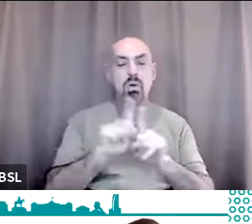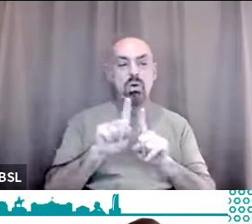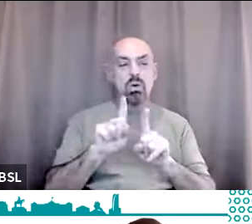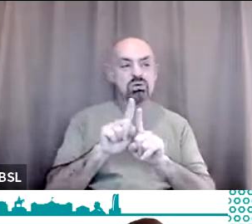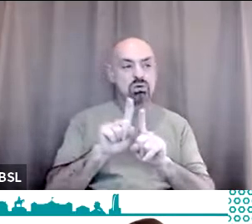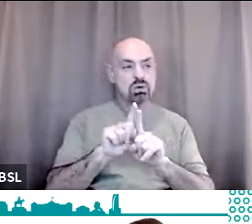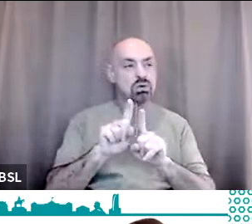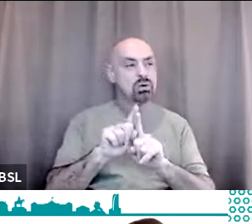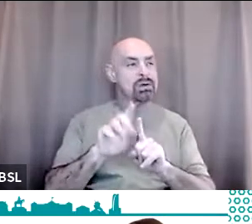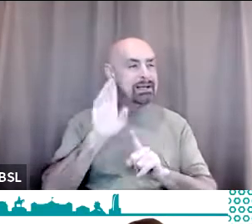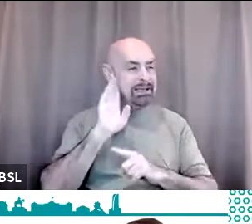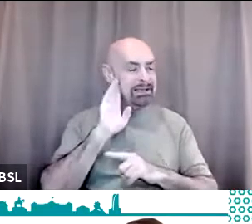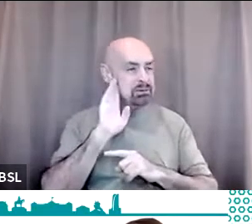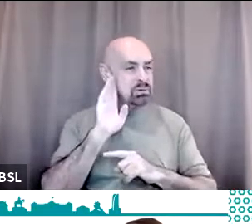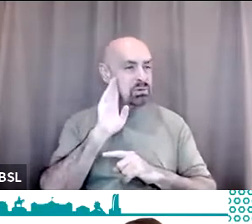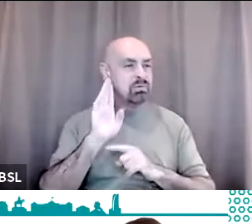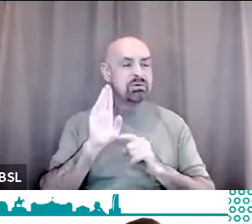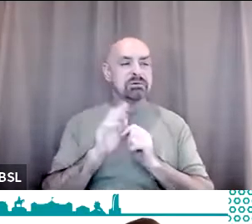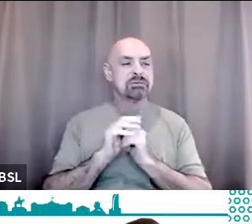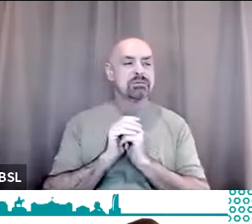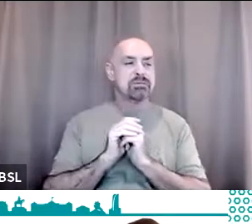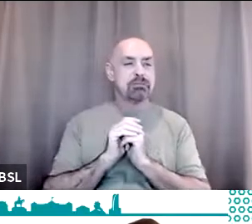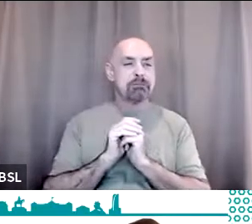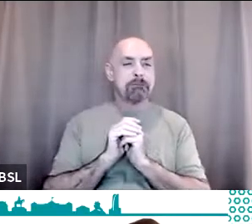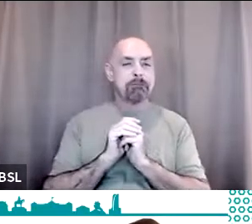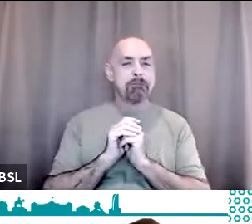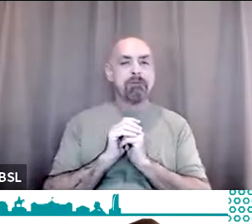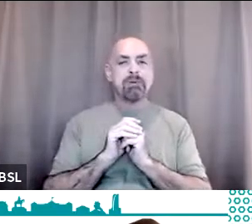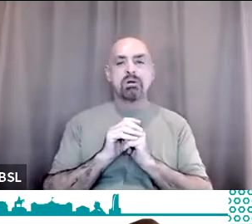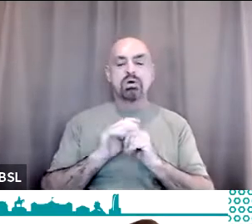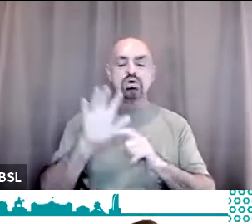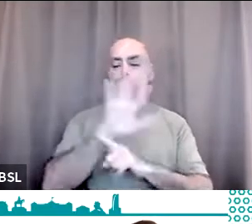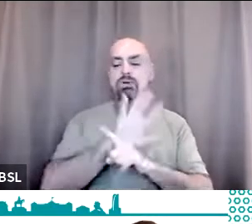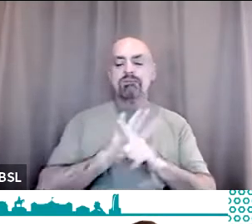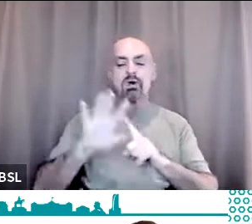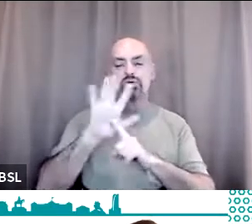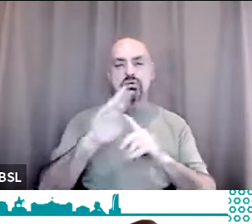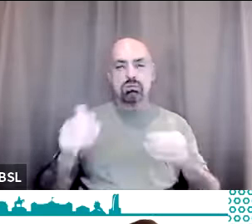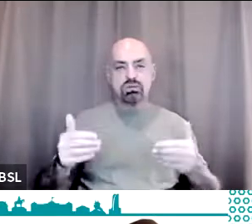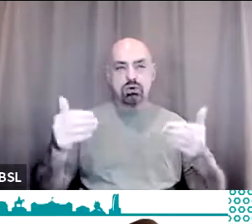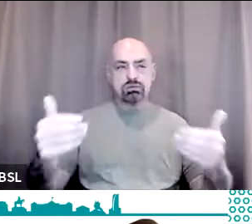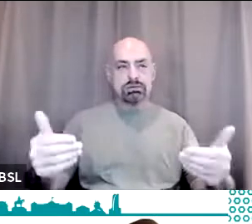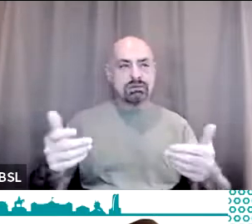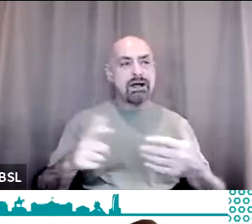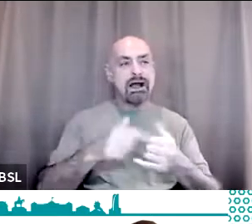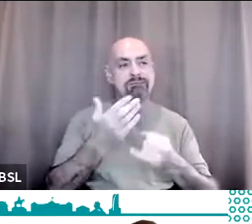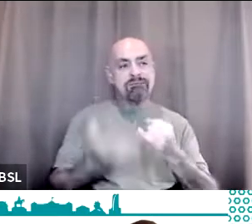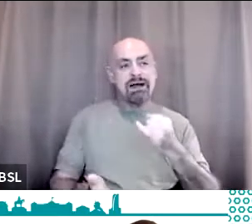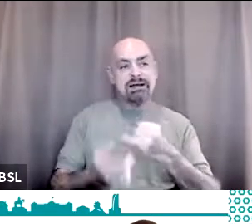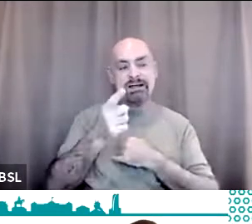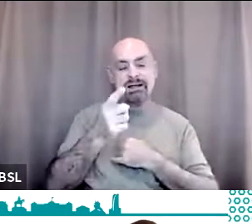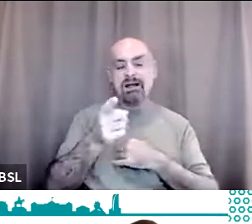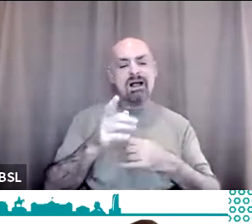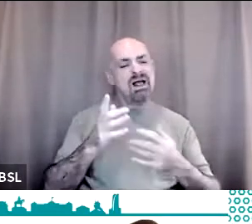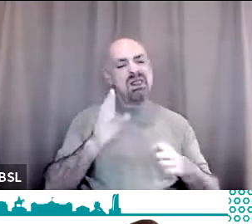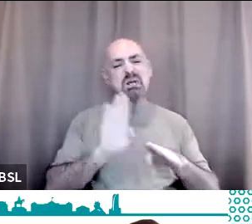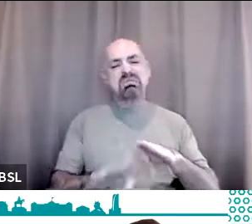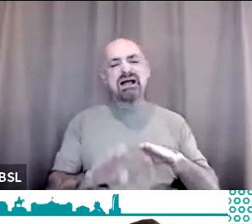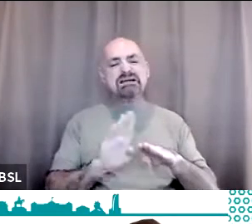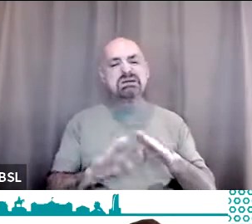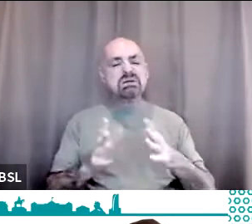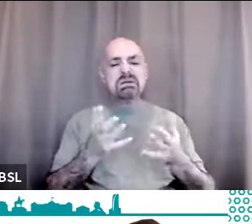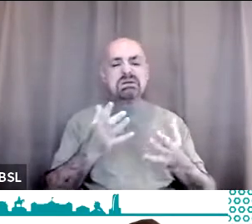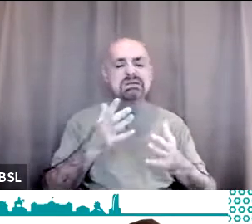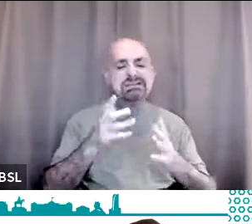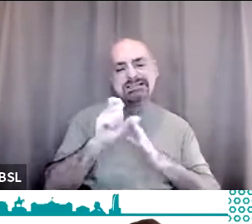to listen to the work of Universal Progress, and then to hear finally from the practical application of disability in